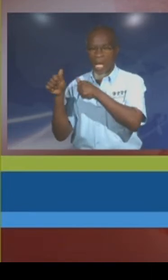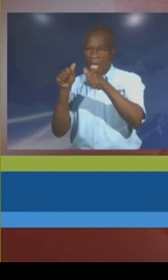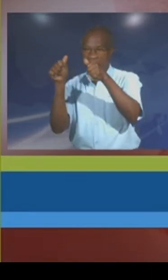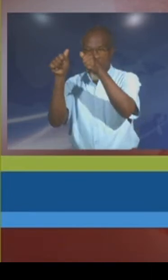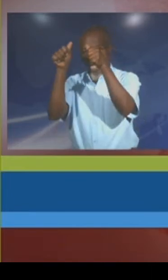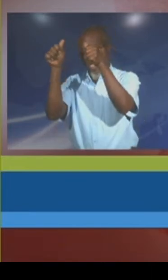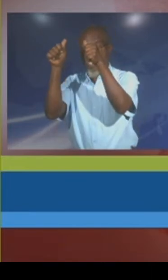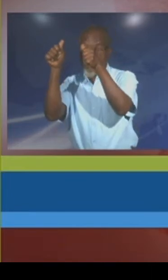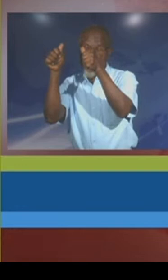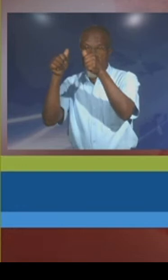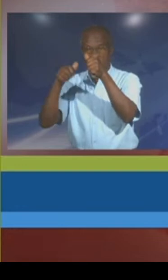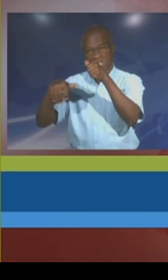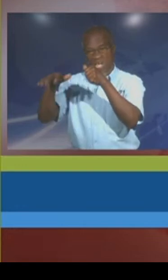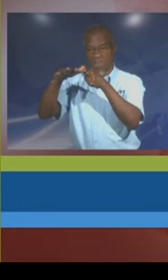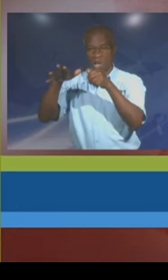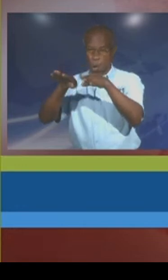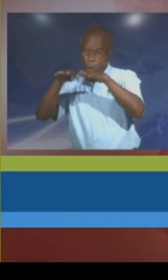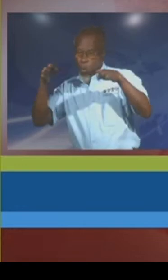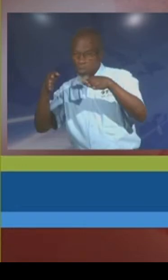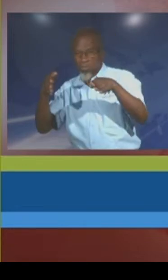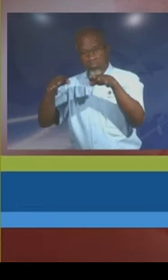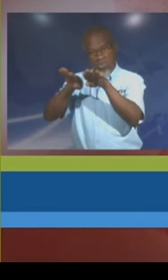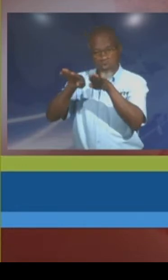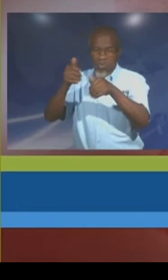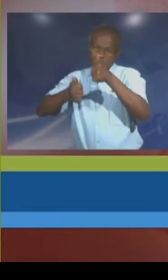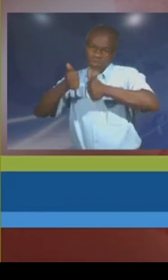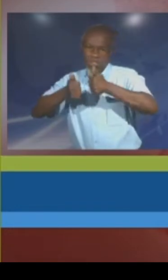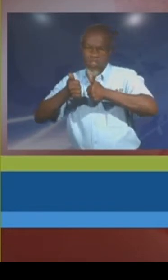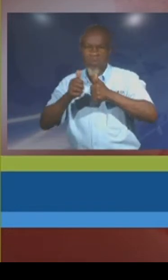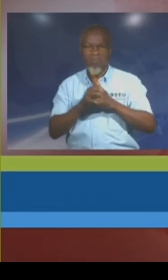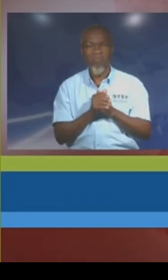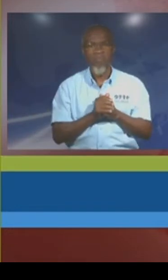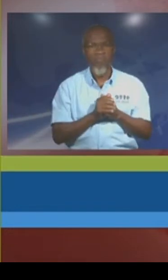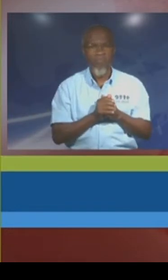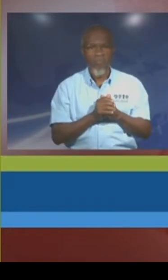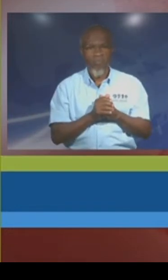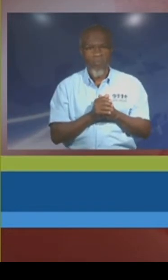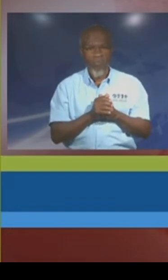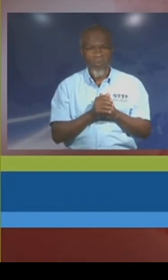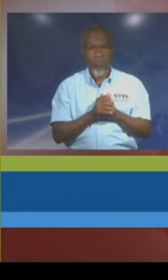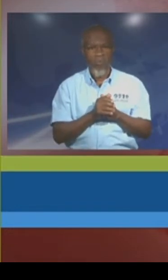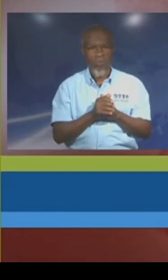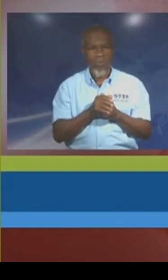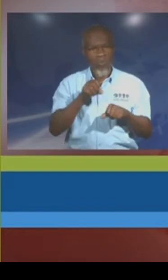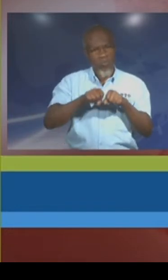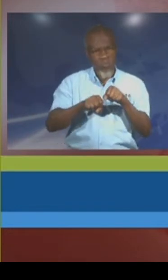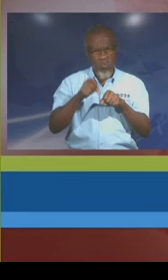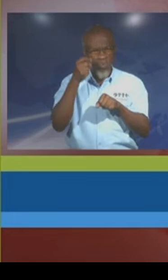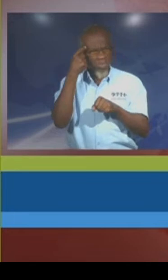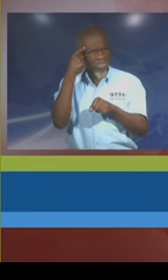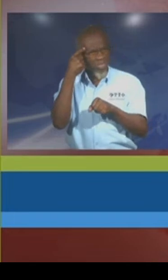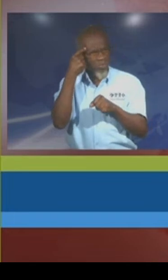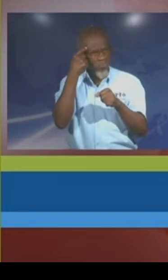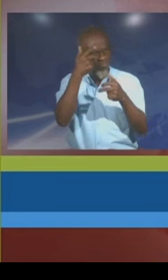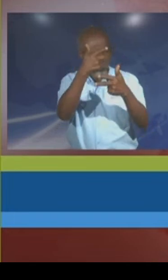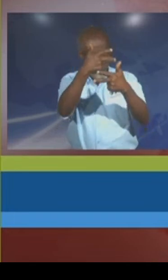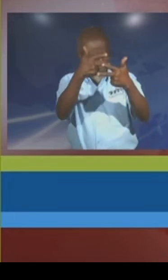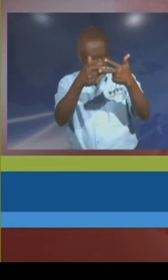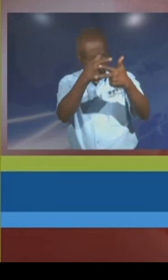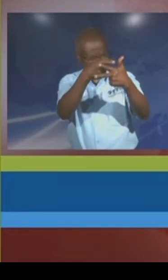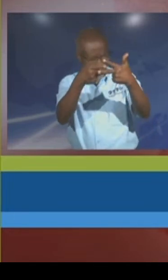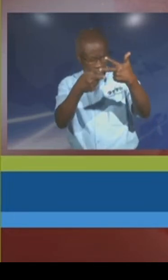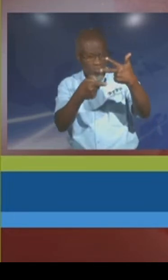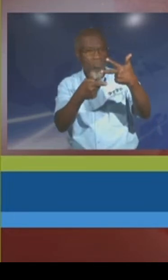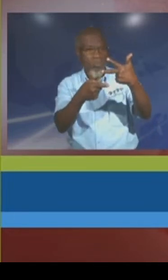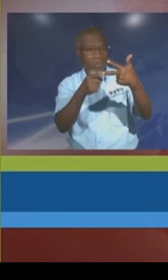it's a travel-related environment. Next slide. So we take a three-tiered approach to assessment of risk. So